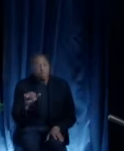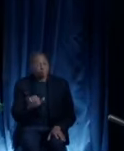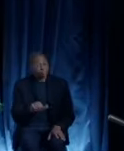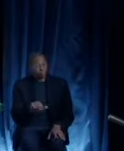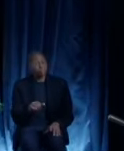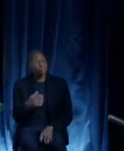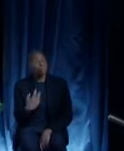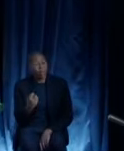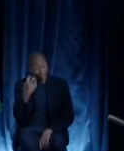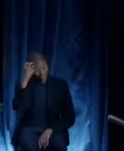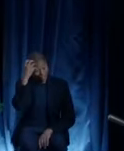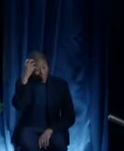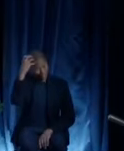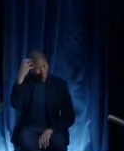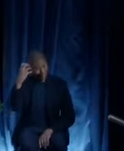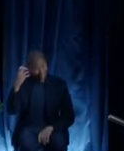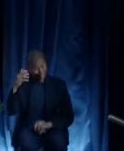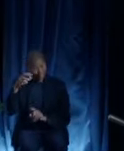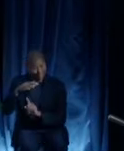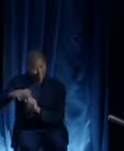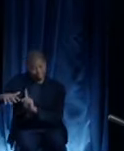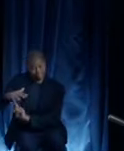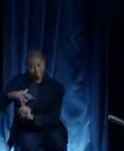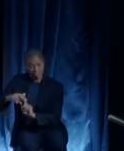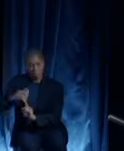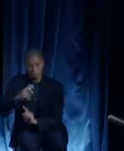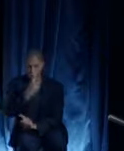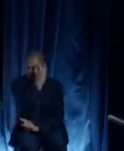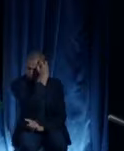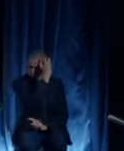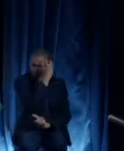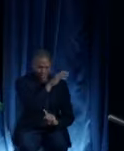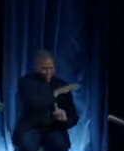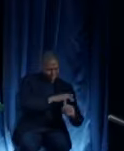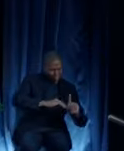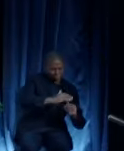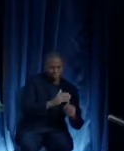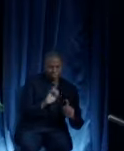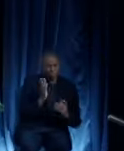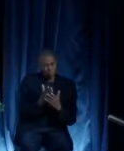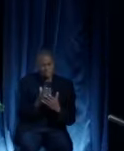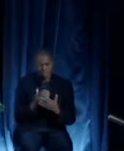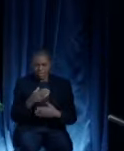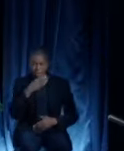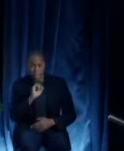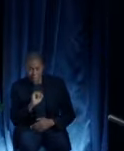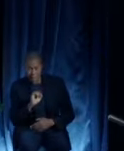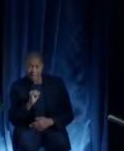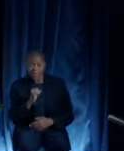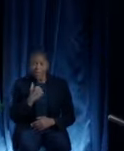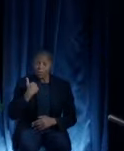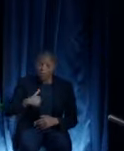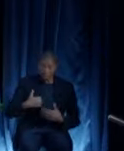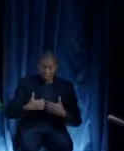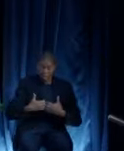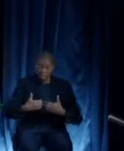then if there is a queen, which usually there is, there would be a queen's court and a queen's side. And they mirror one another. So